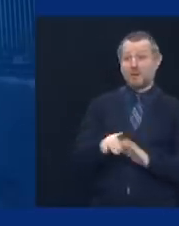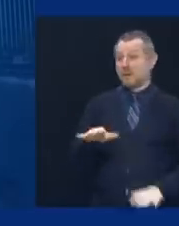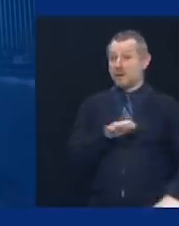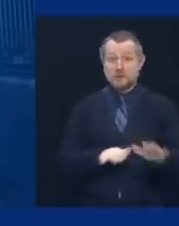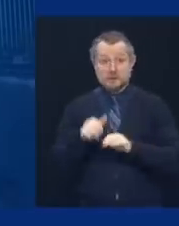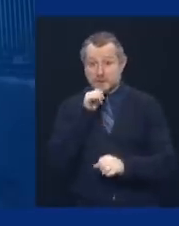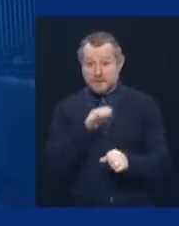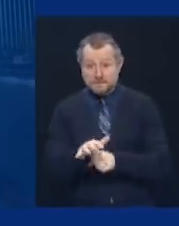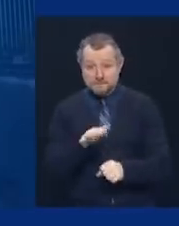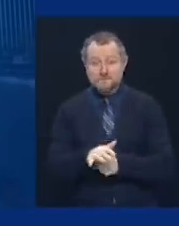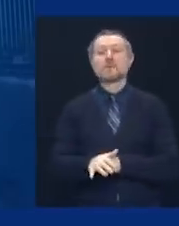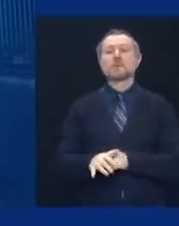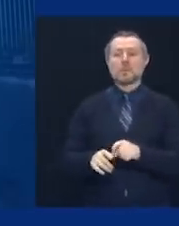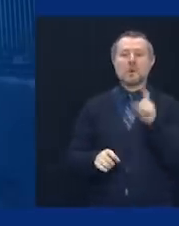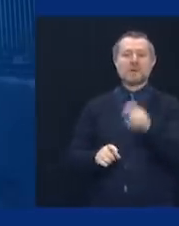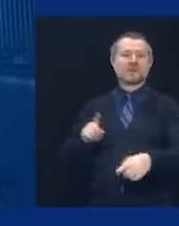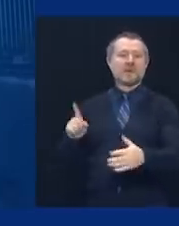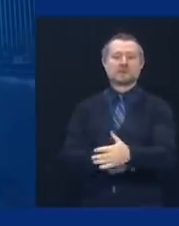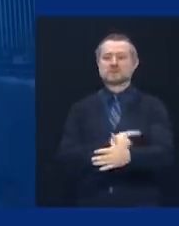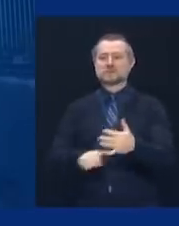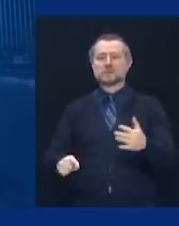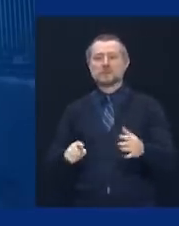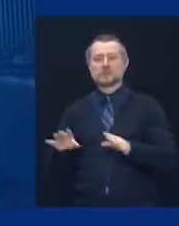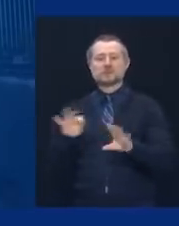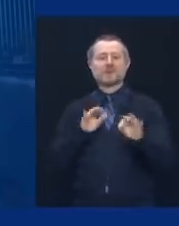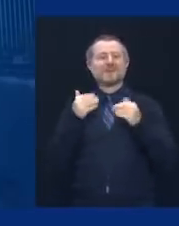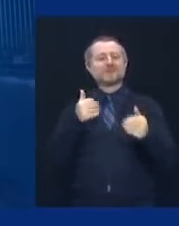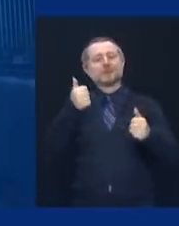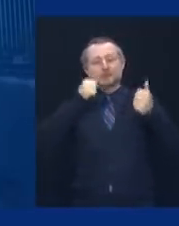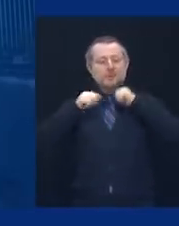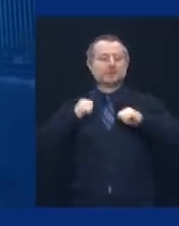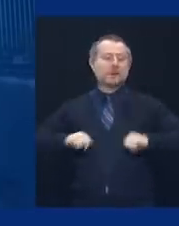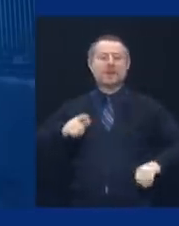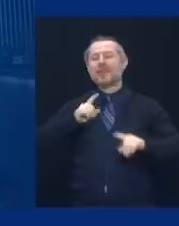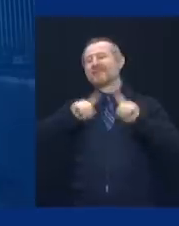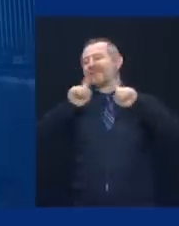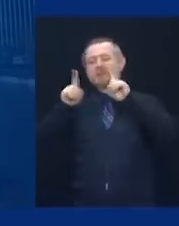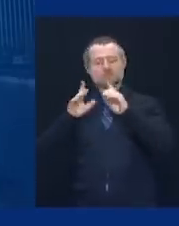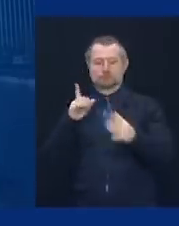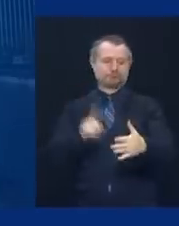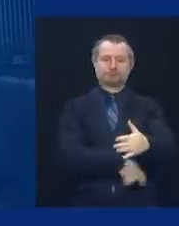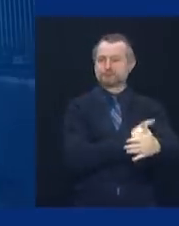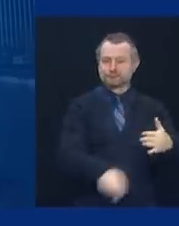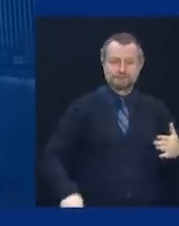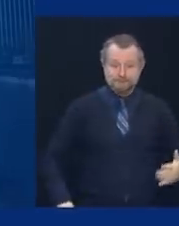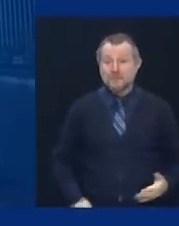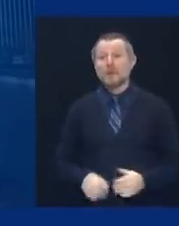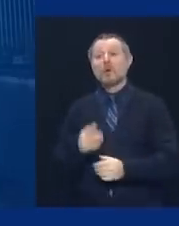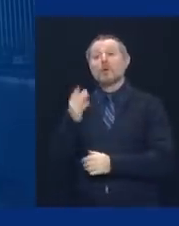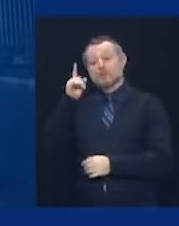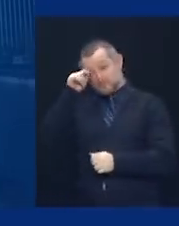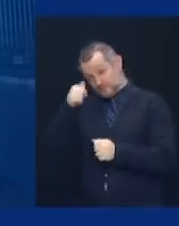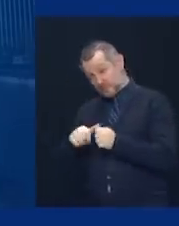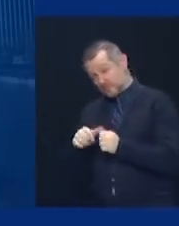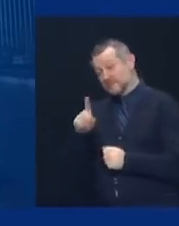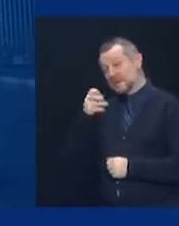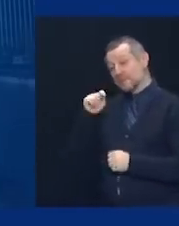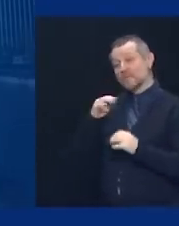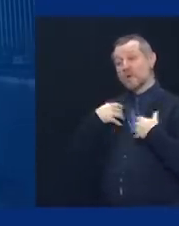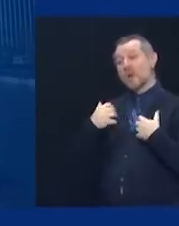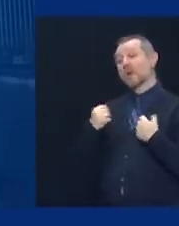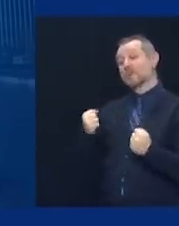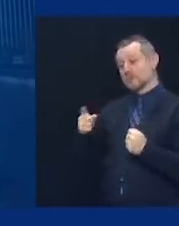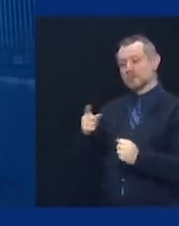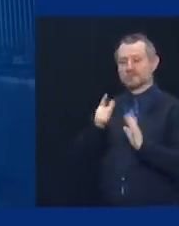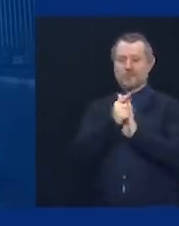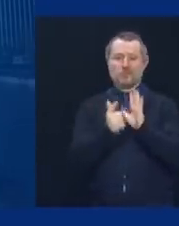elective surgeries. Now, remember, the Department of Health law says, executive order is a